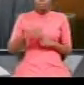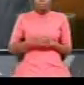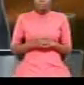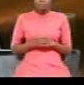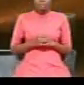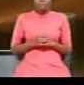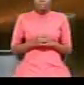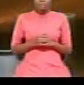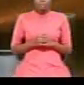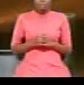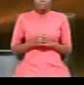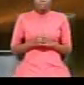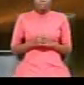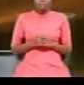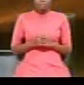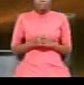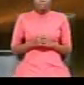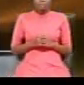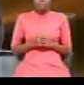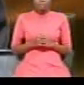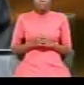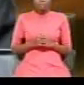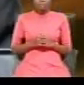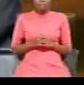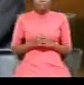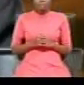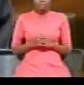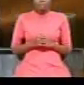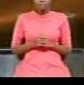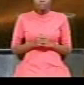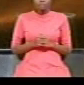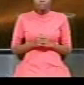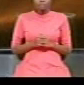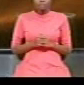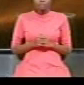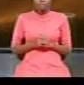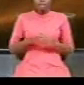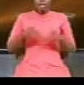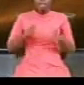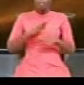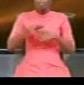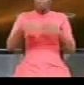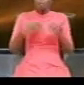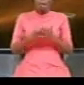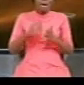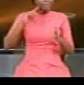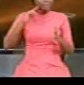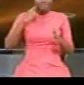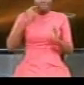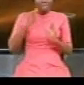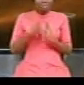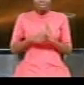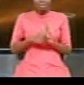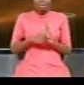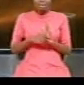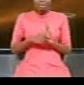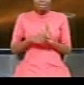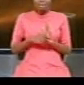31. Ephesians chapter 4, verse 31. Let all bitterness